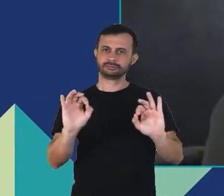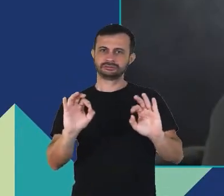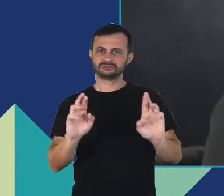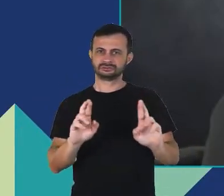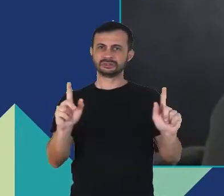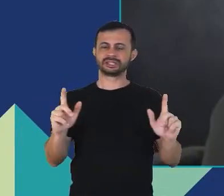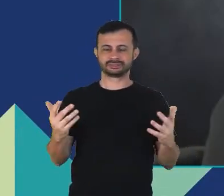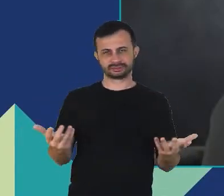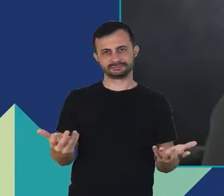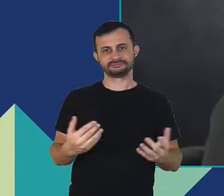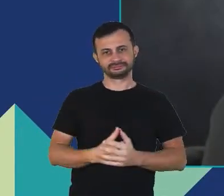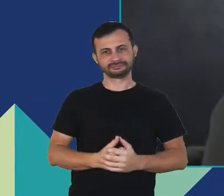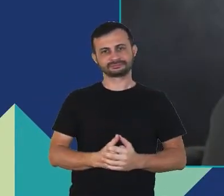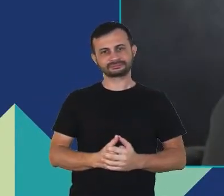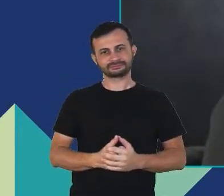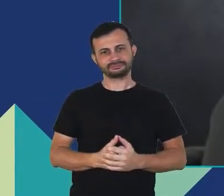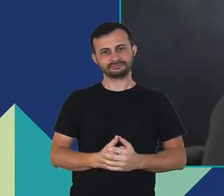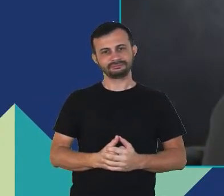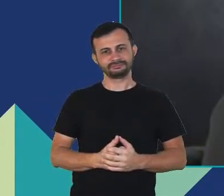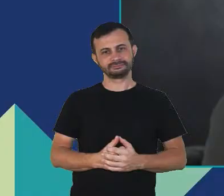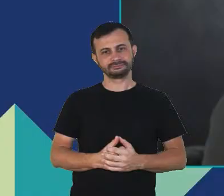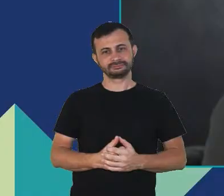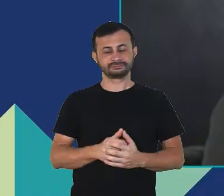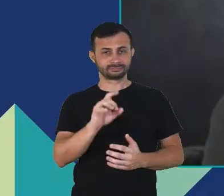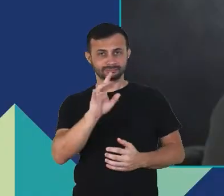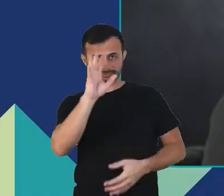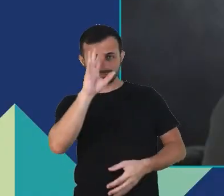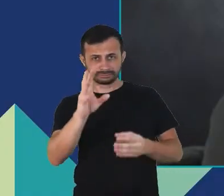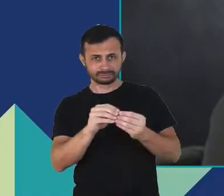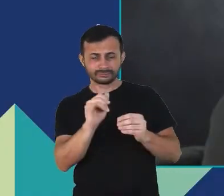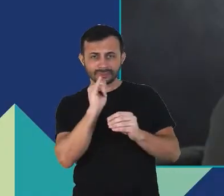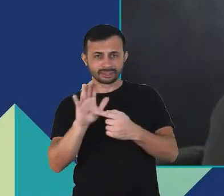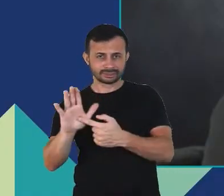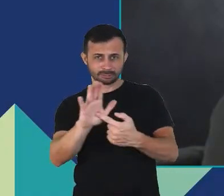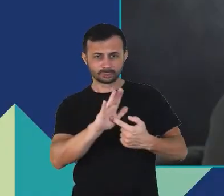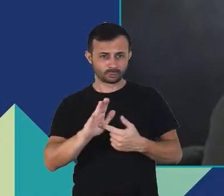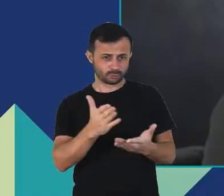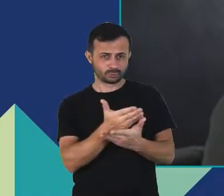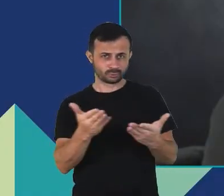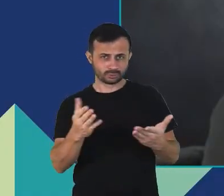out an example, right? If a site has a